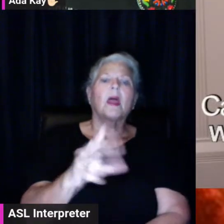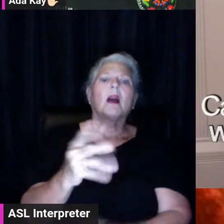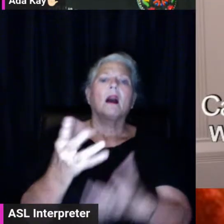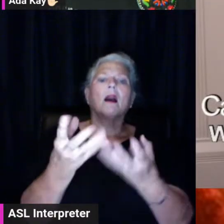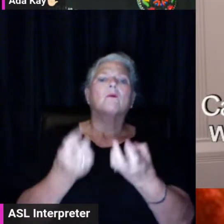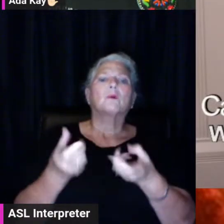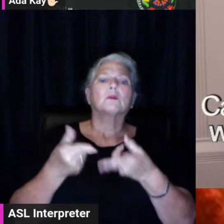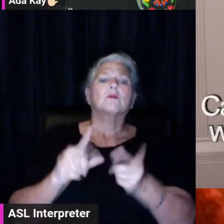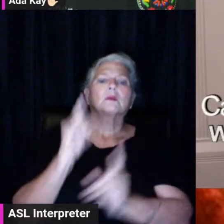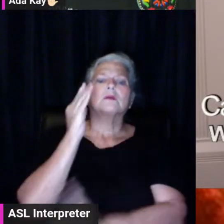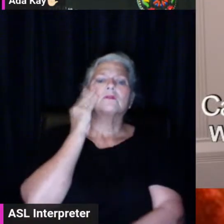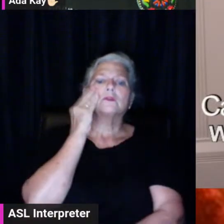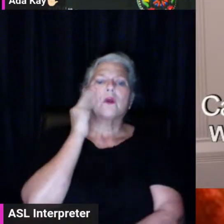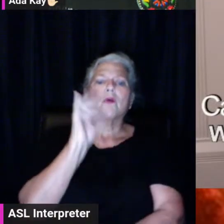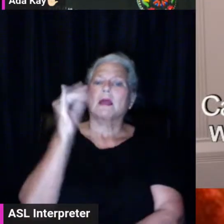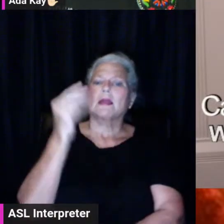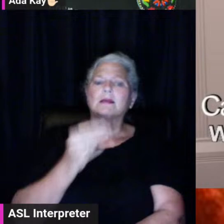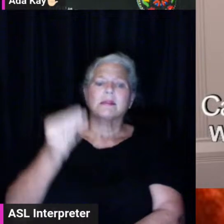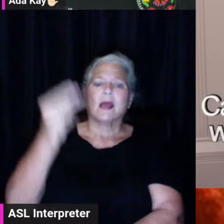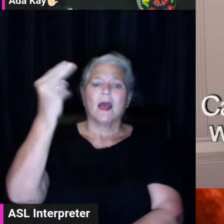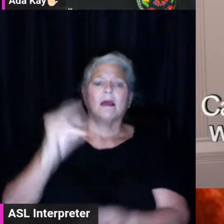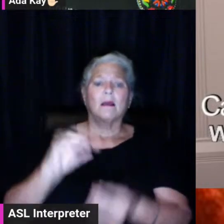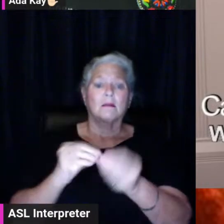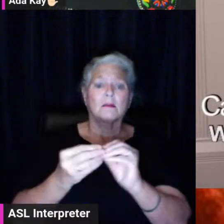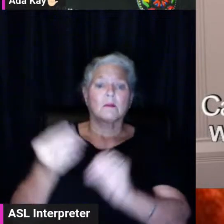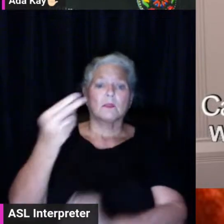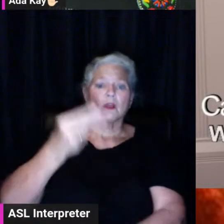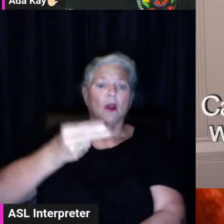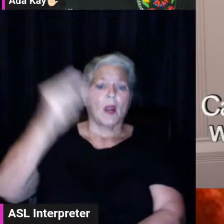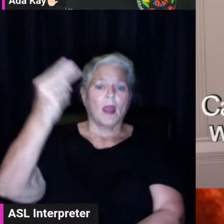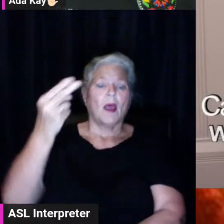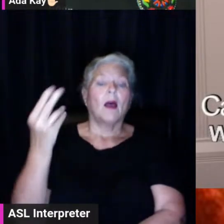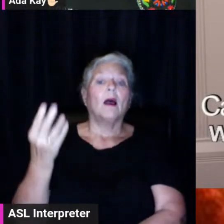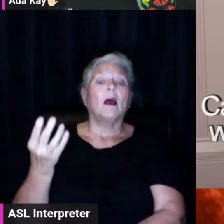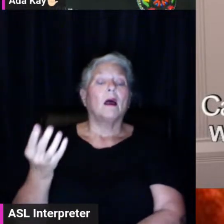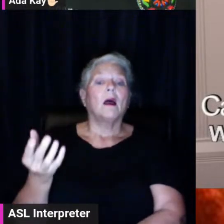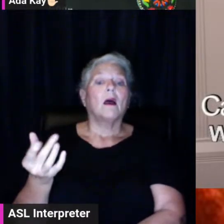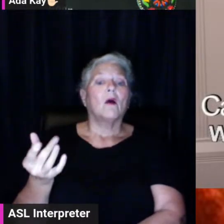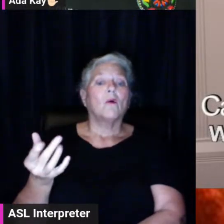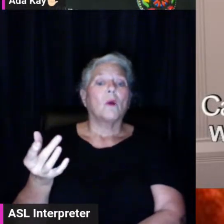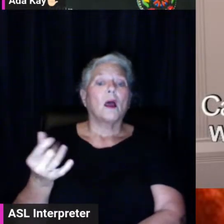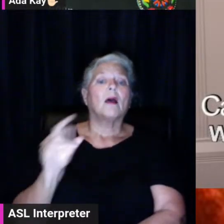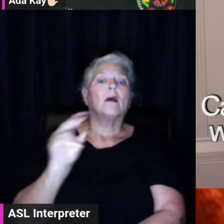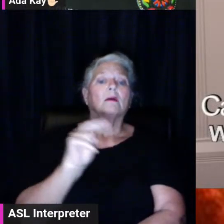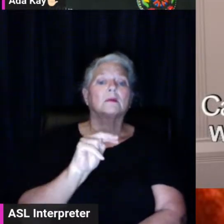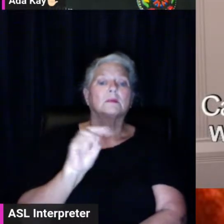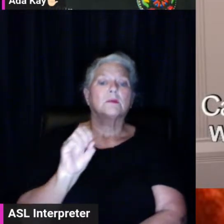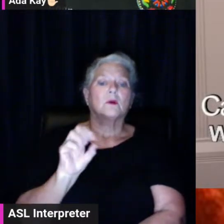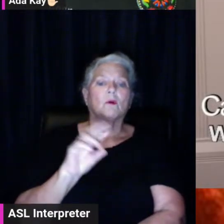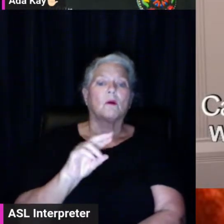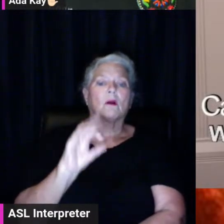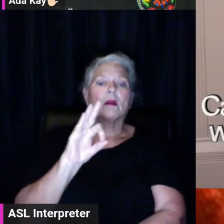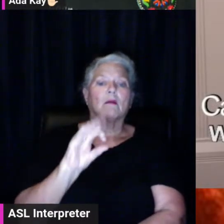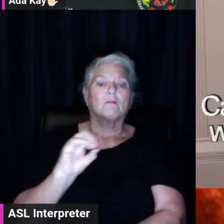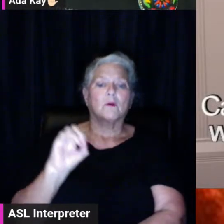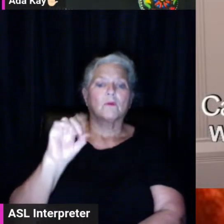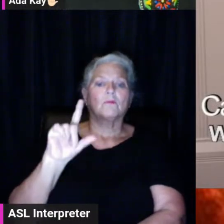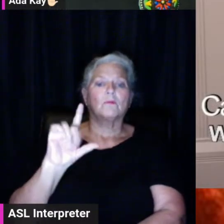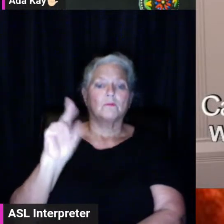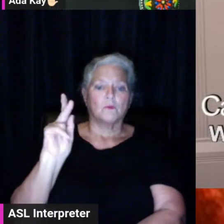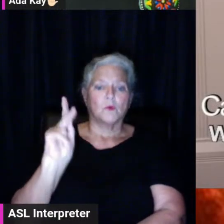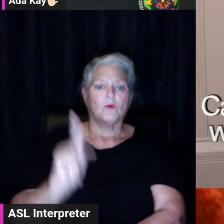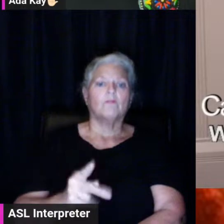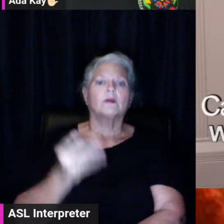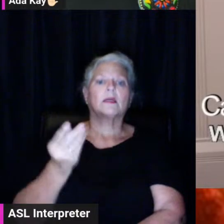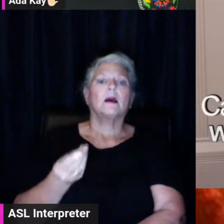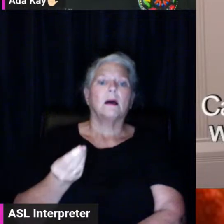that that is high because that includes our payment to the Norfolk County Pension System Yep. that we have to do annually. Yep. And the amount of